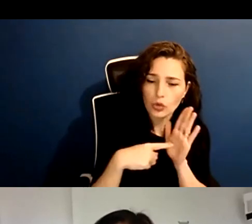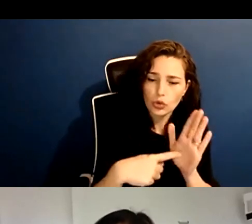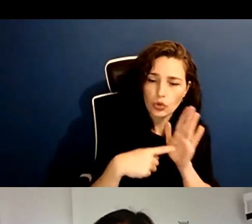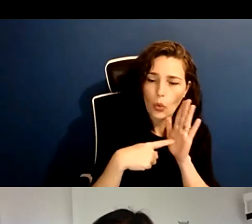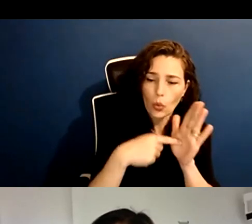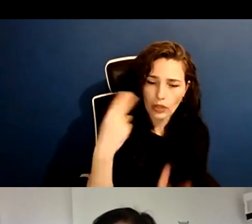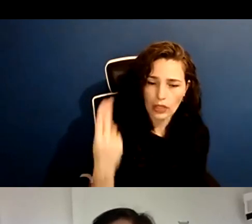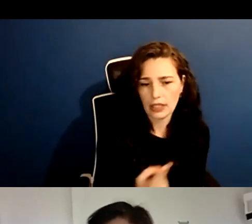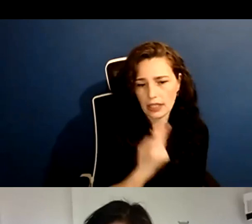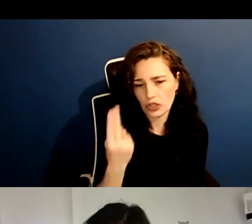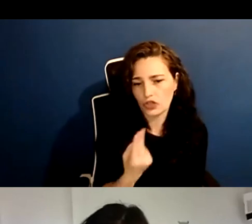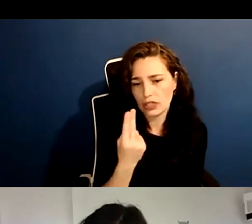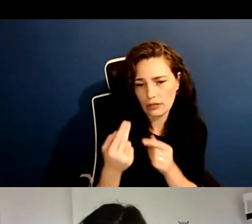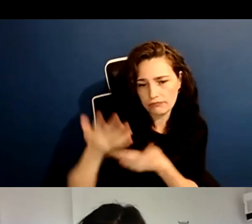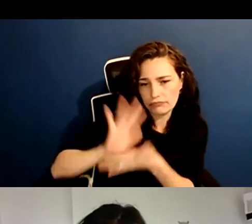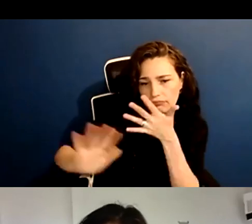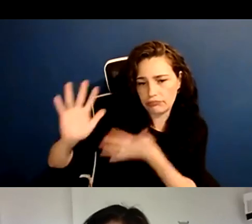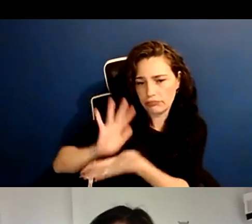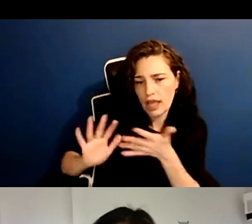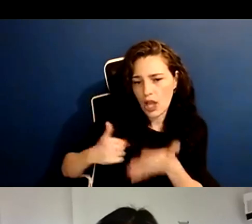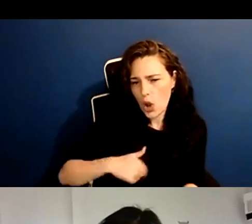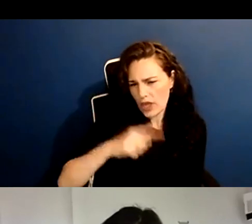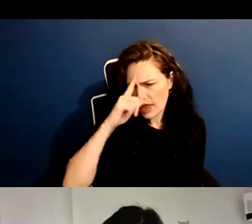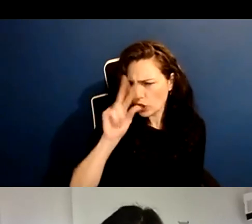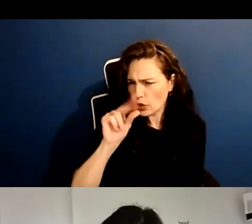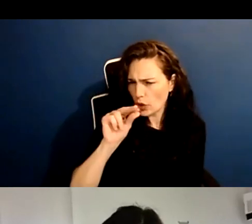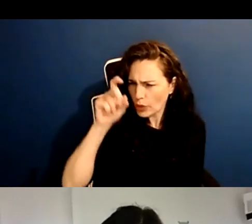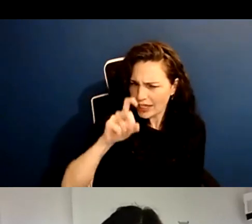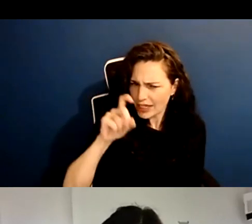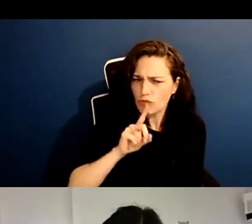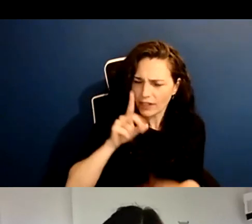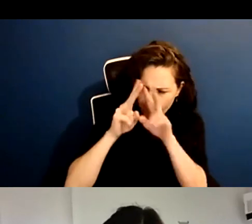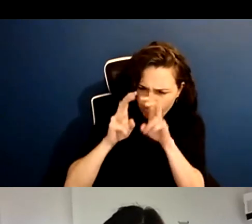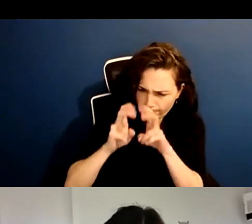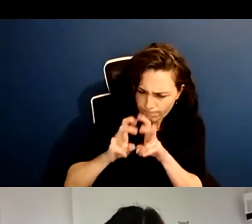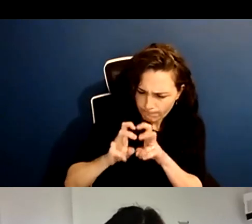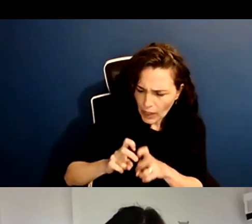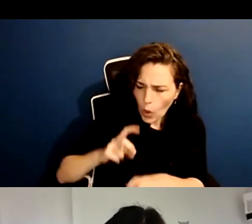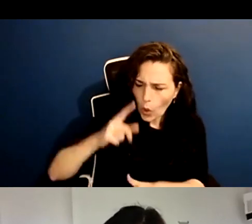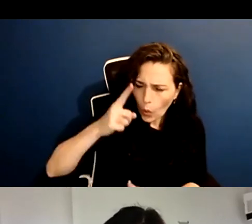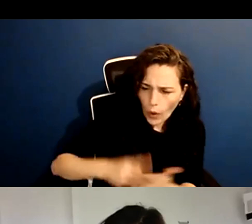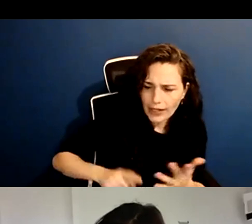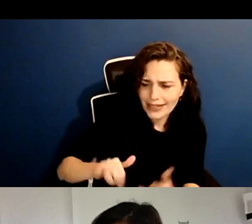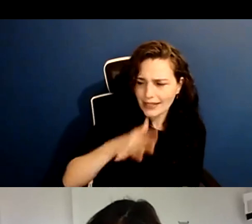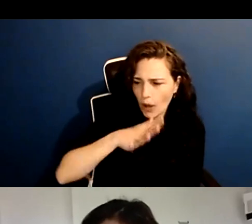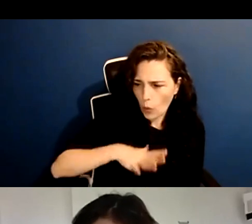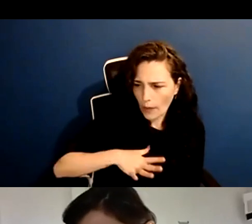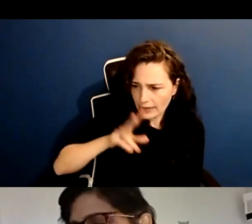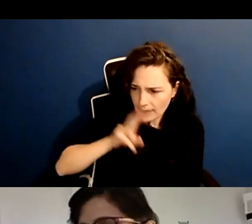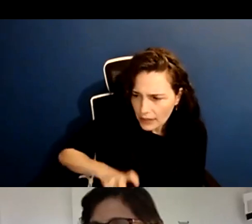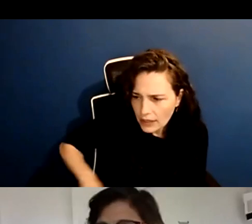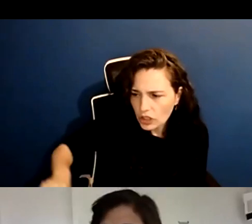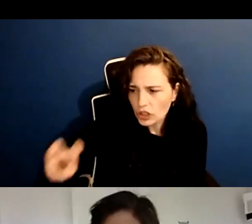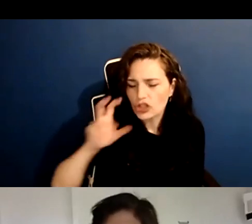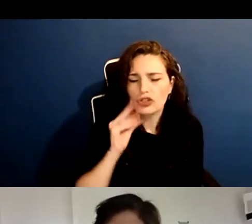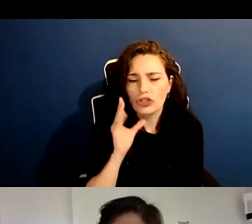deeply and really what is her journey. Mm-hmm. And so that's when I think, you know, her journey at that